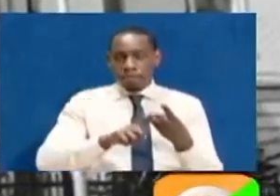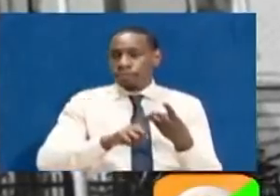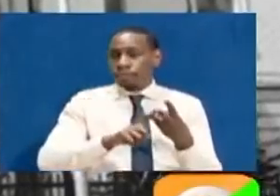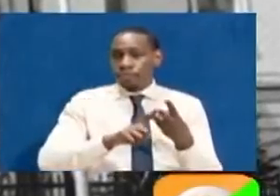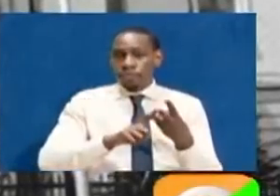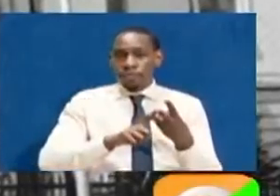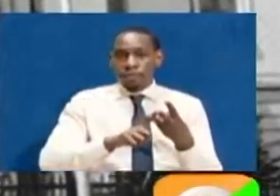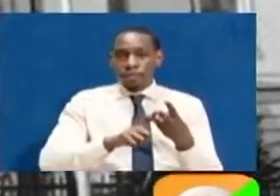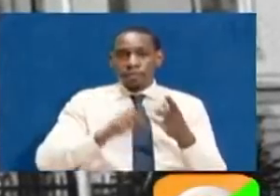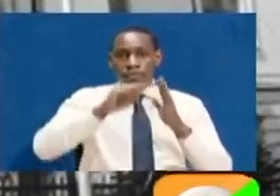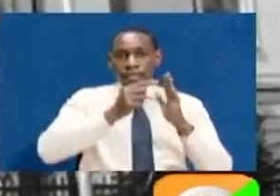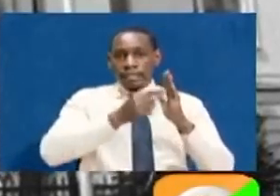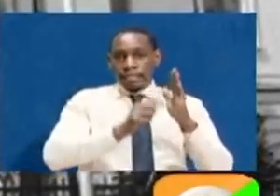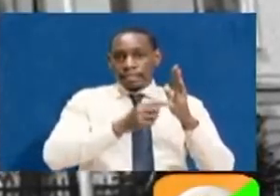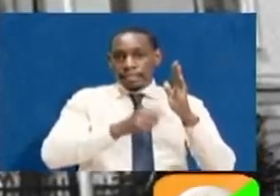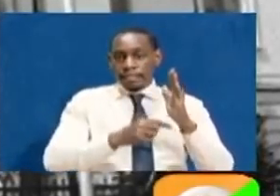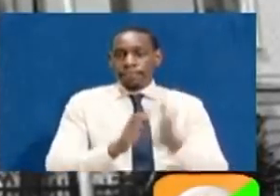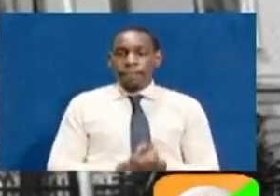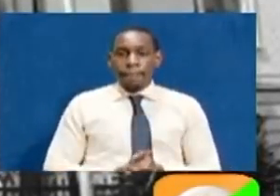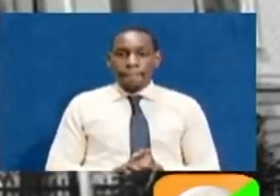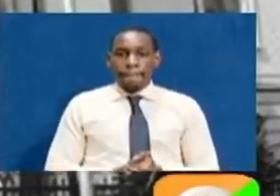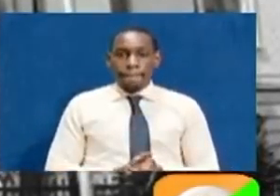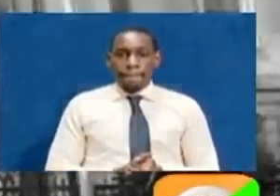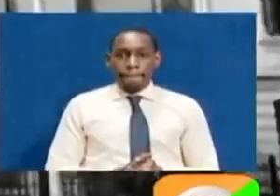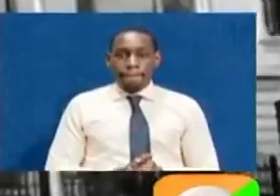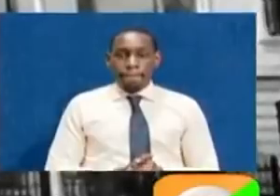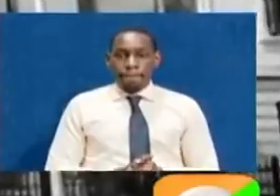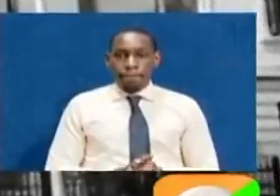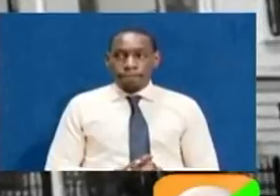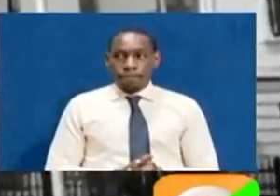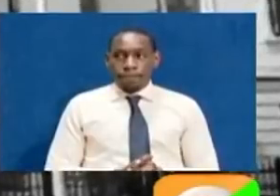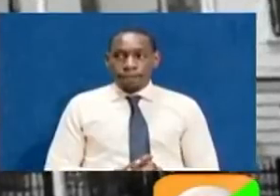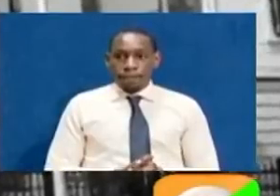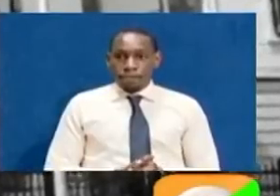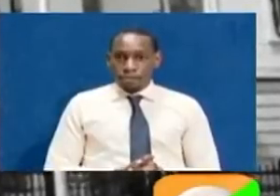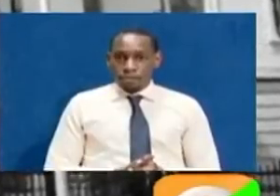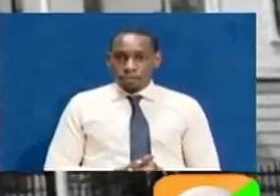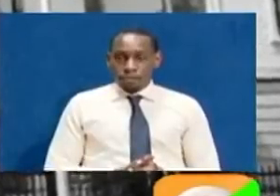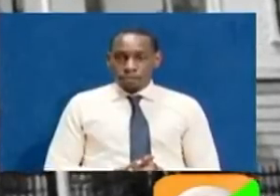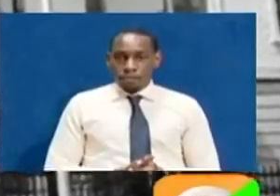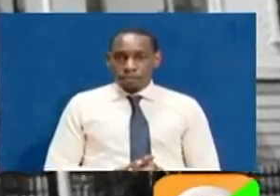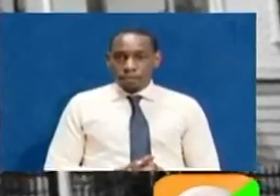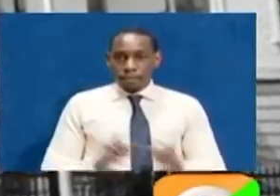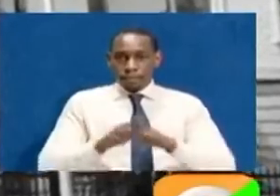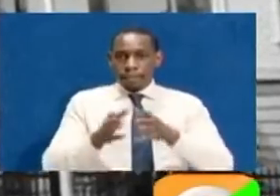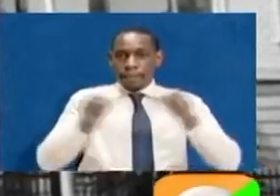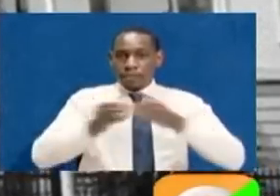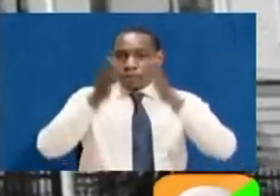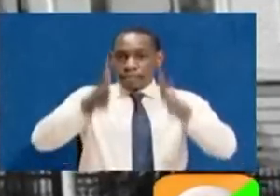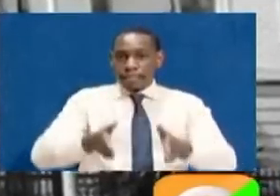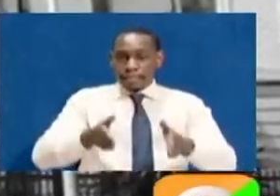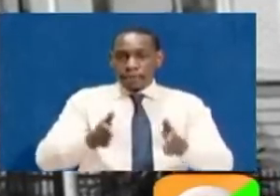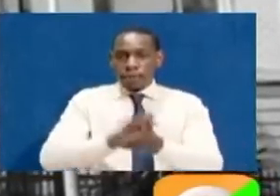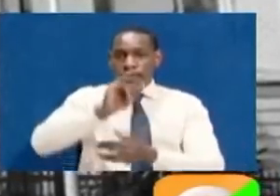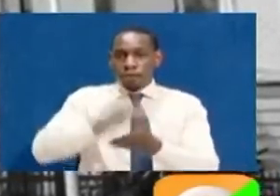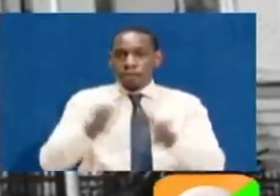Margaret Mbote, Susan Makungu, Millicent Mugambi, Jace Kamau, Dandora's Charles Thuo, who also serves the majority leader